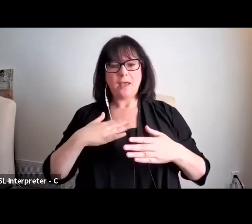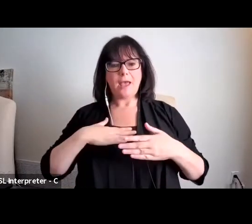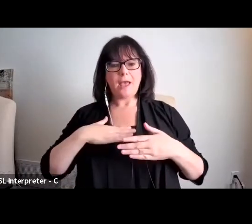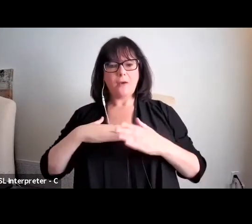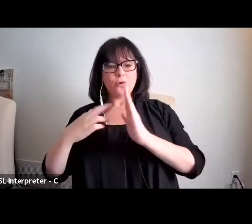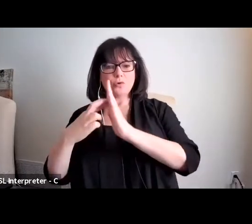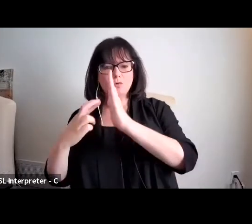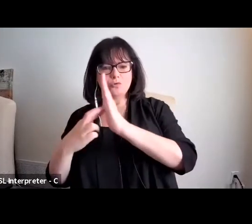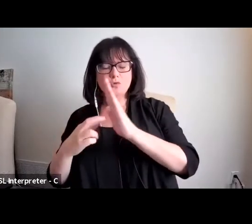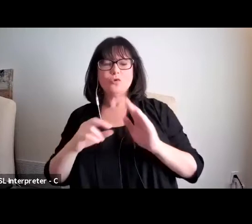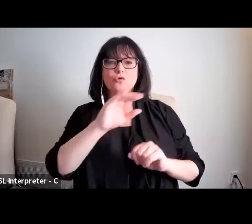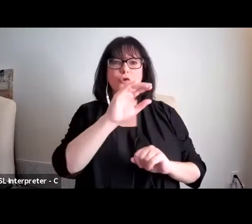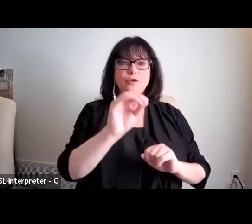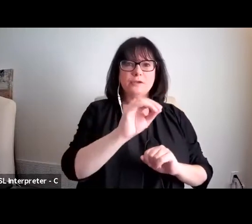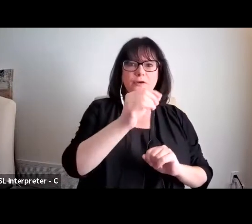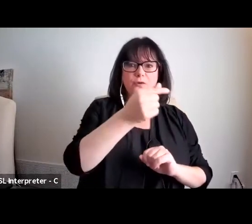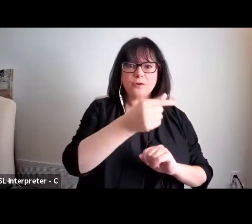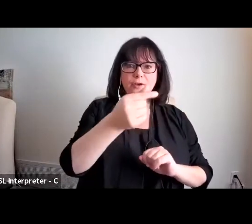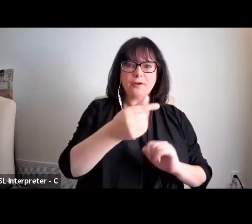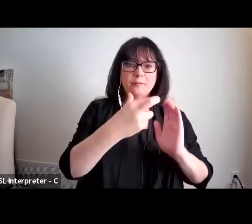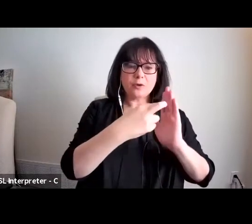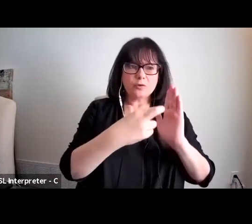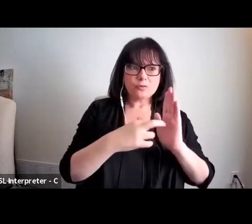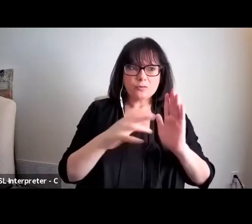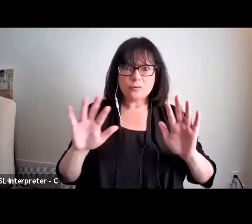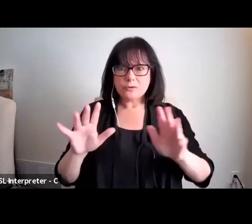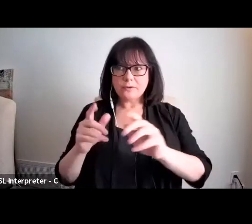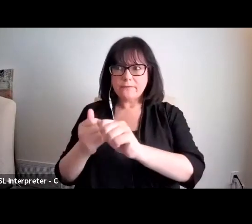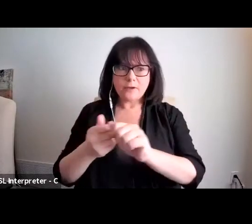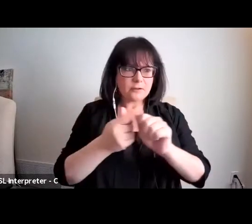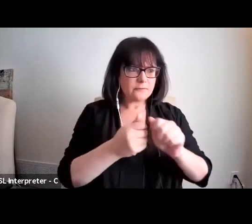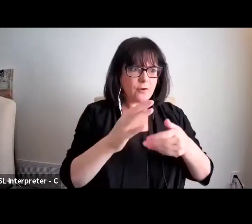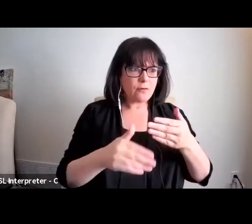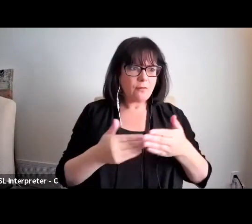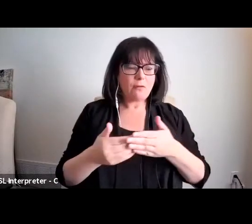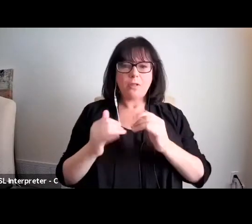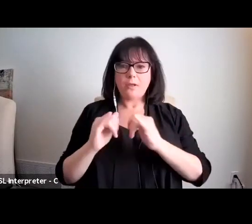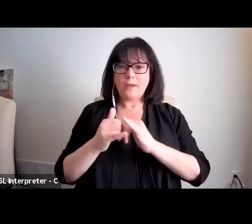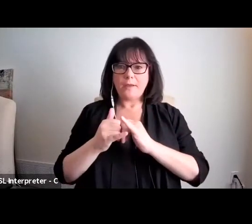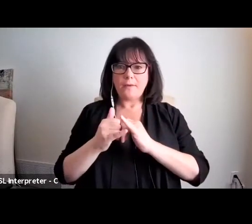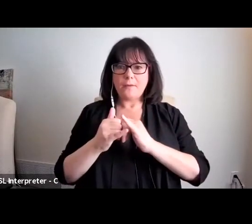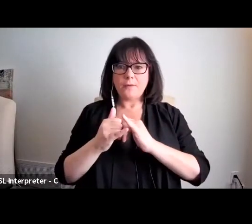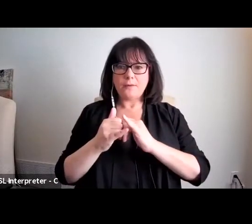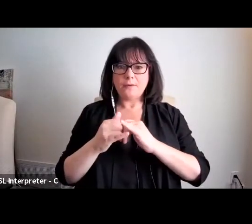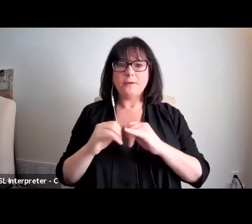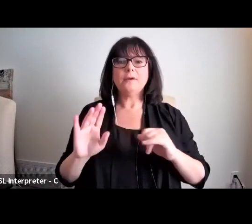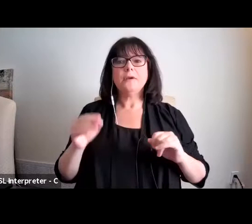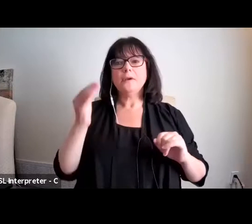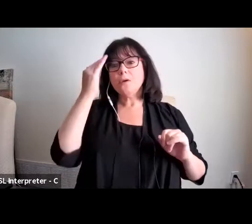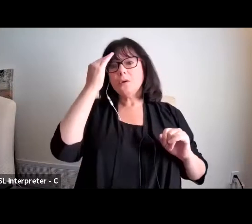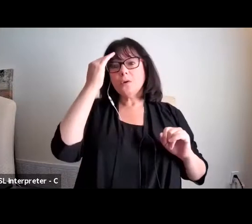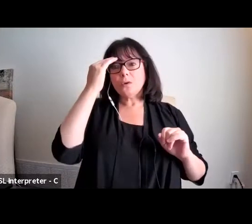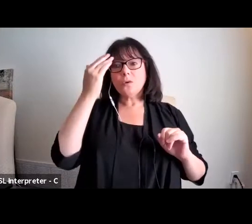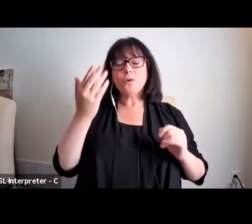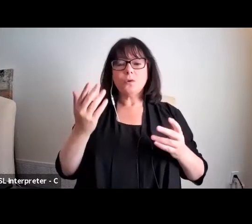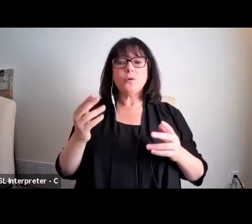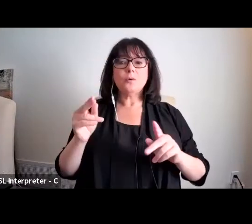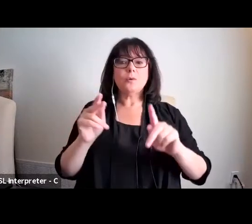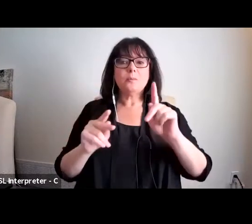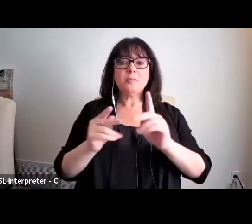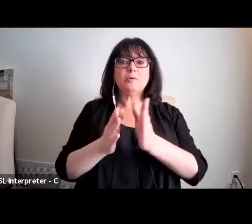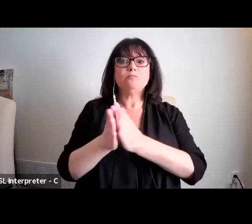reopen. We do understand that the entire community is eager to have all the details, but I